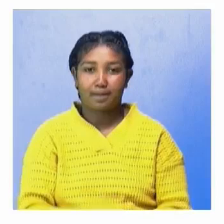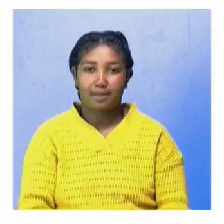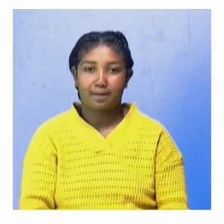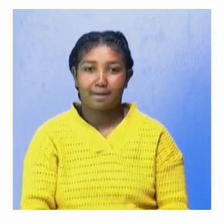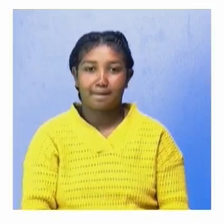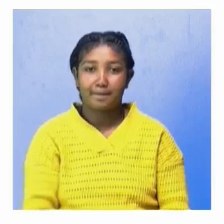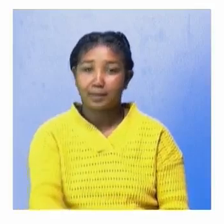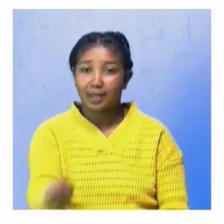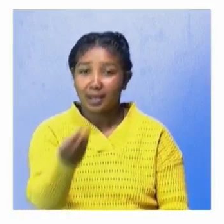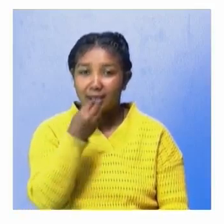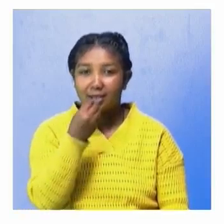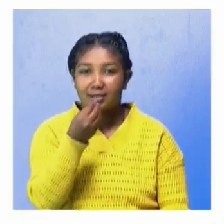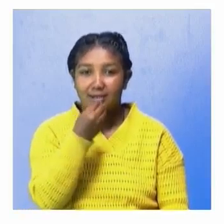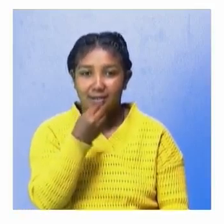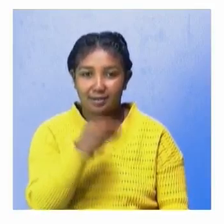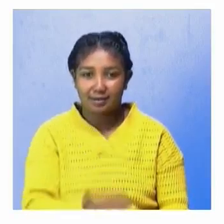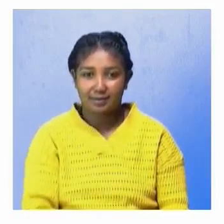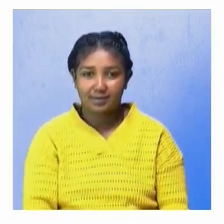eat